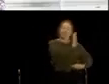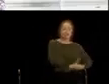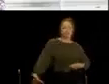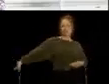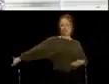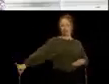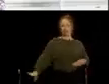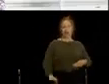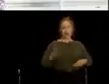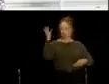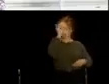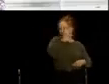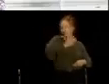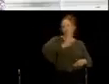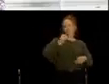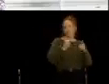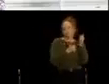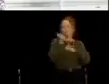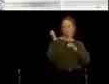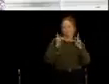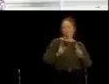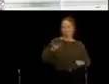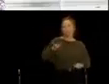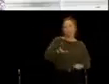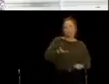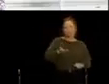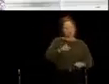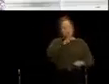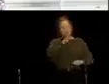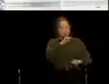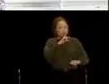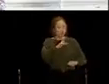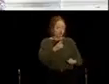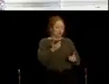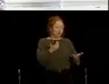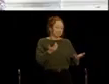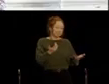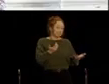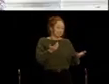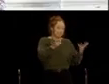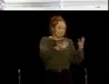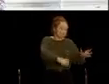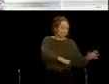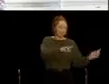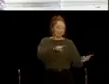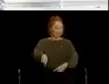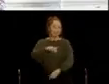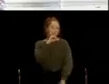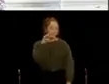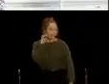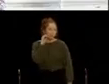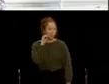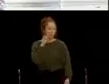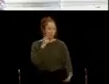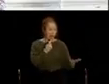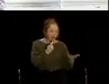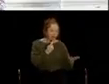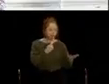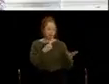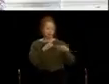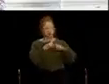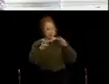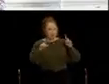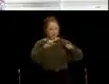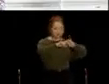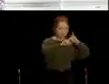the ball. And sure, I did go alone, and it sucked, but I had my friends and my family